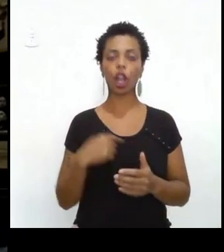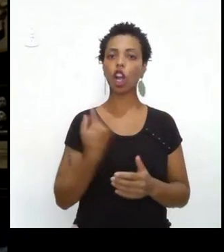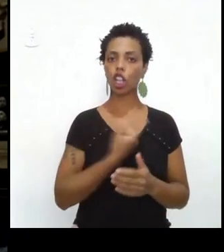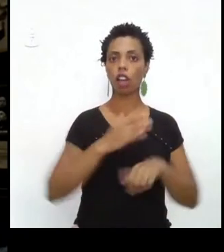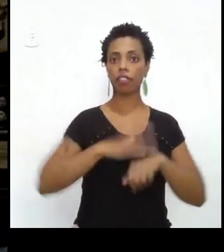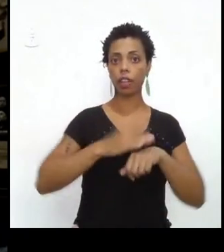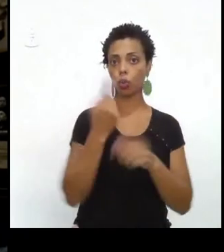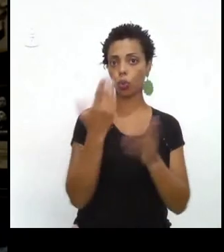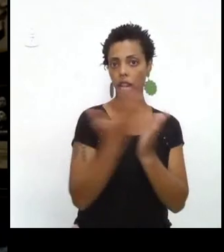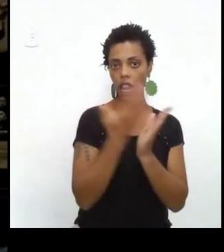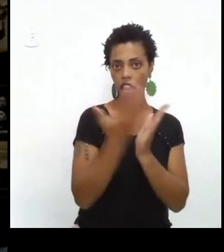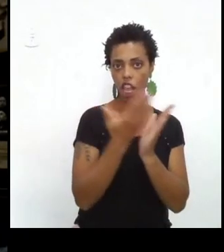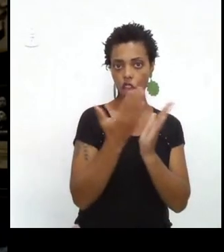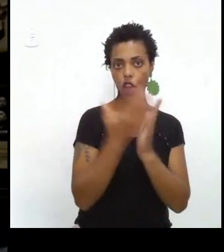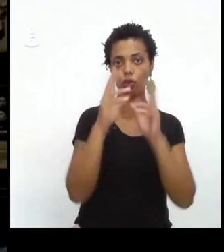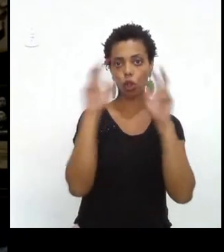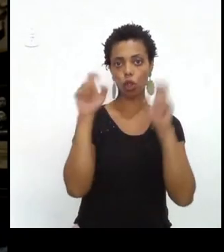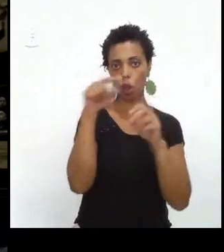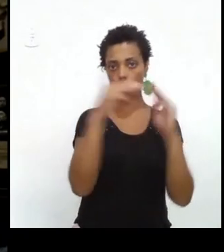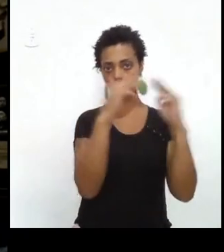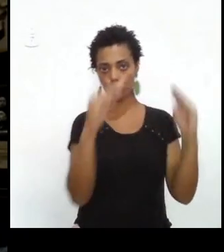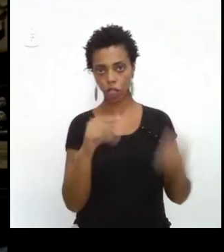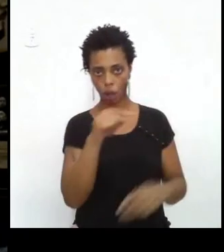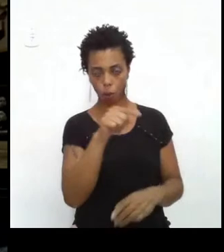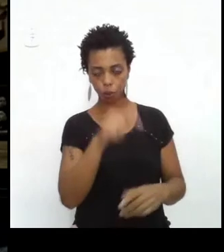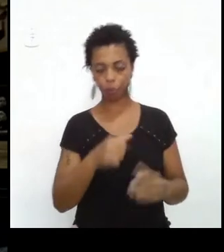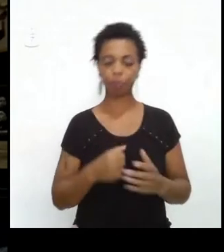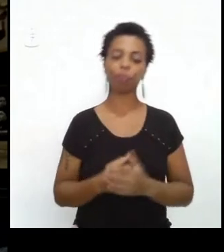night the performance of a